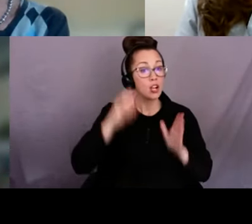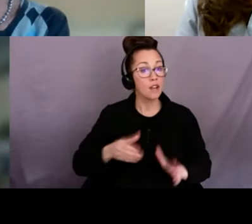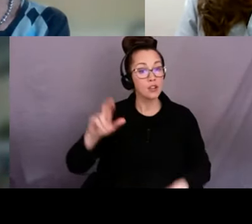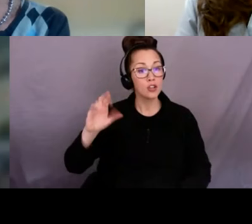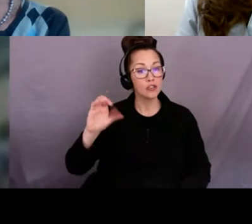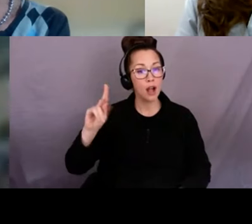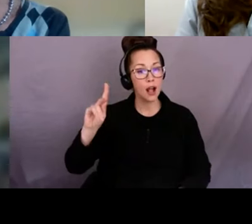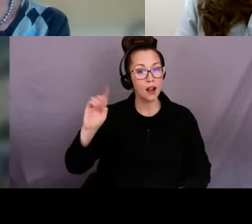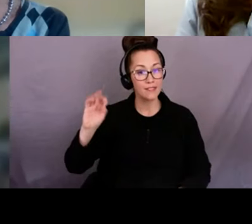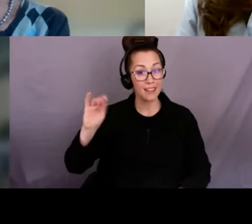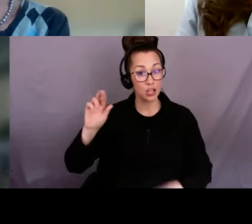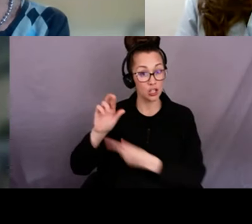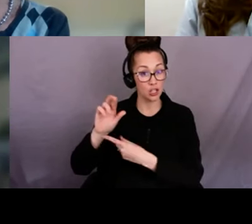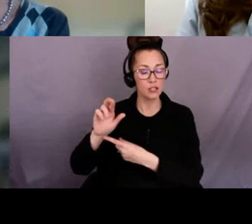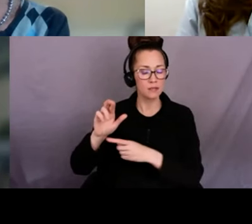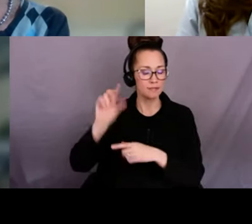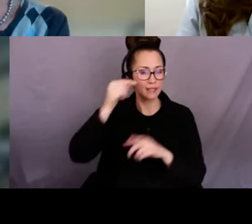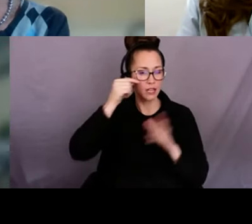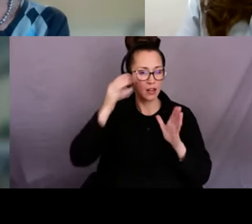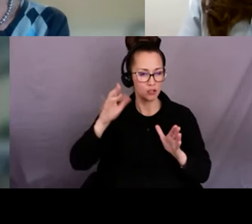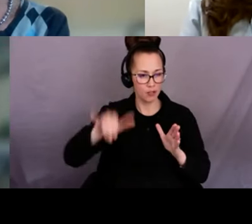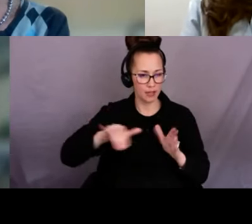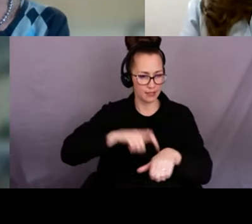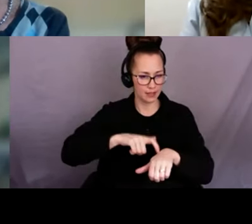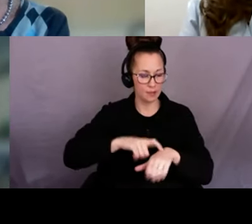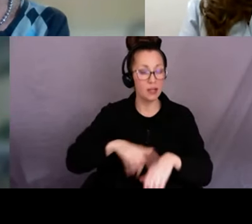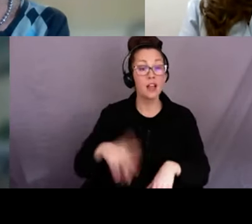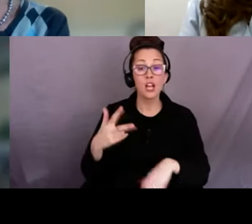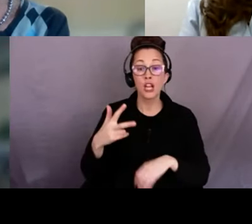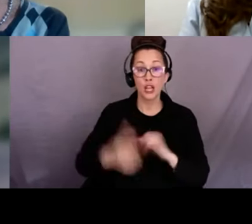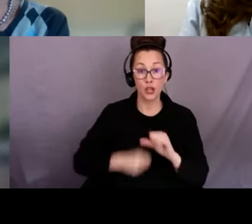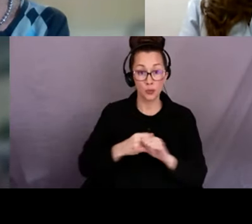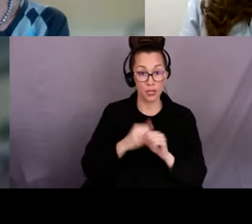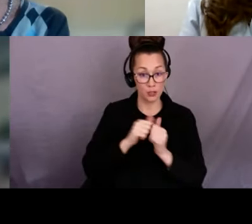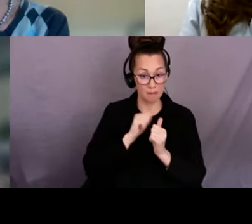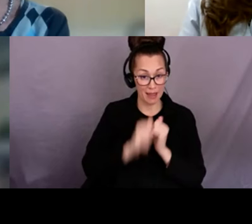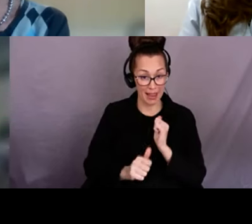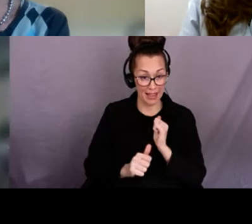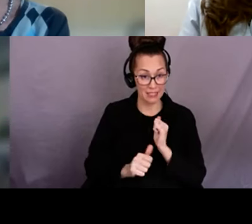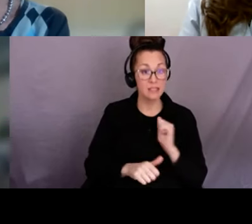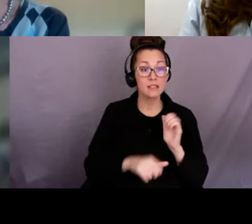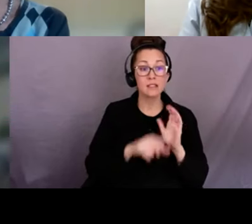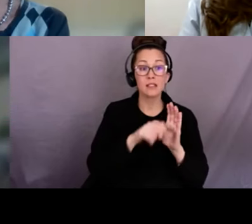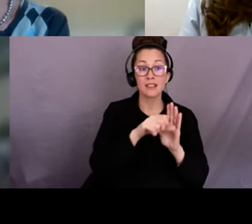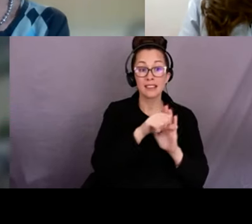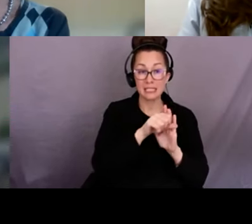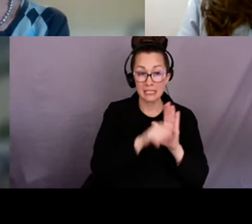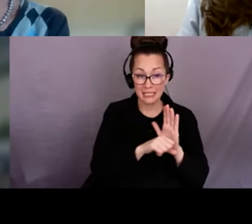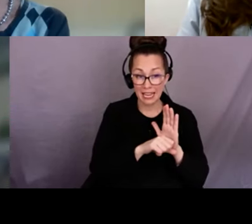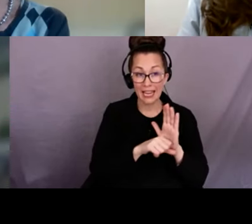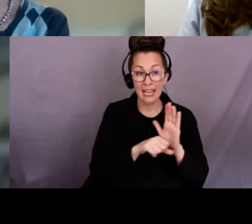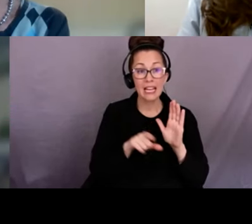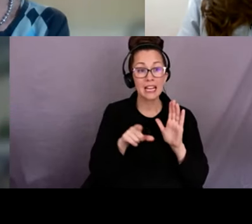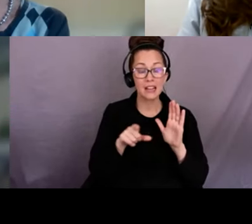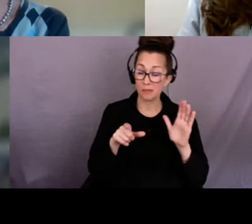at the time. After 3 years, the state, with the panoply of attention and focus that had